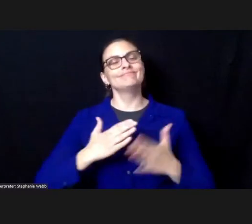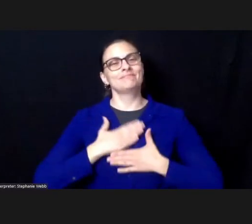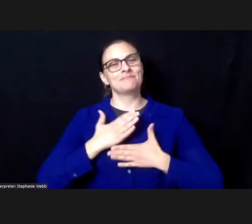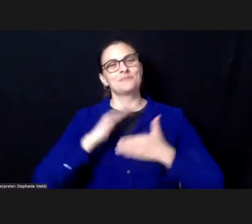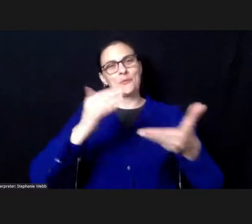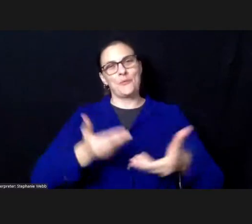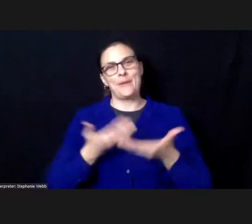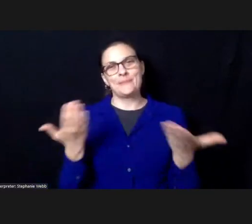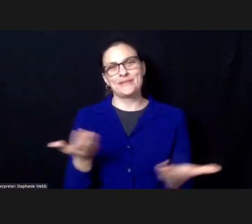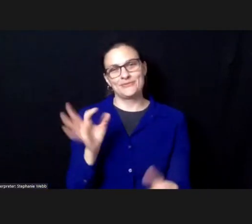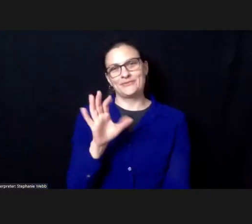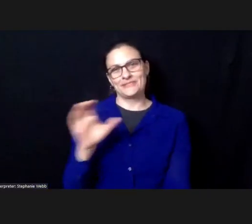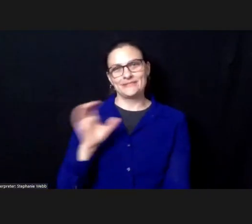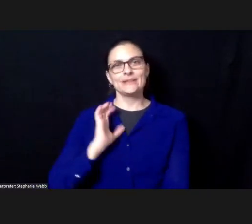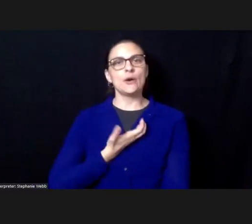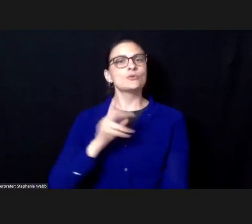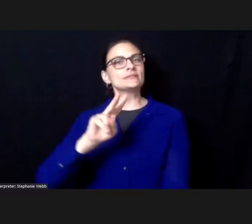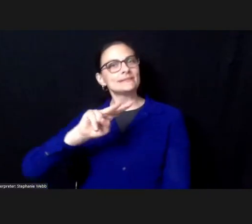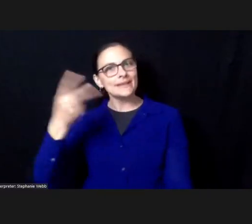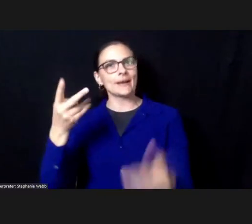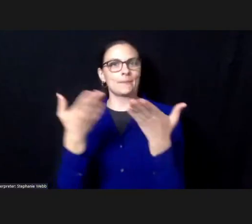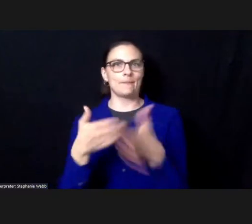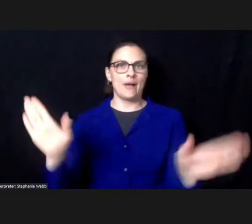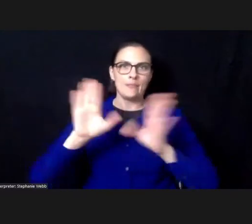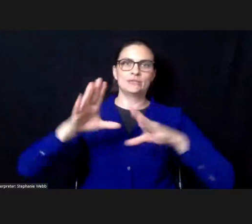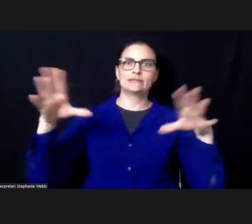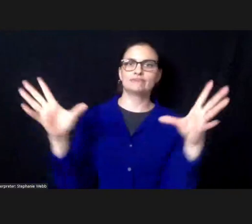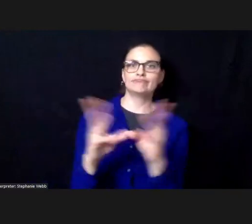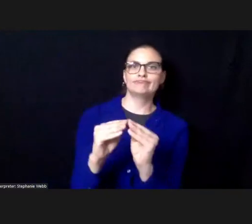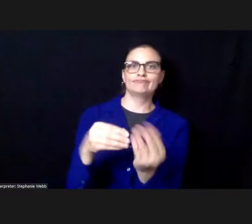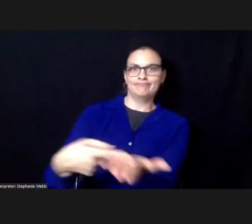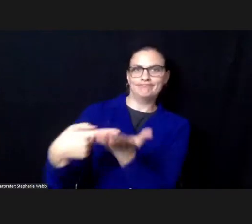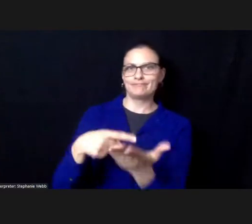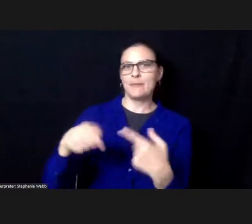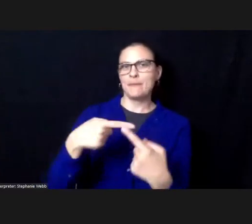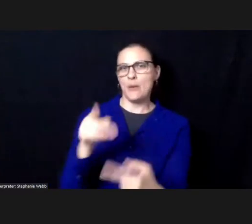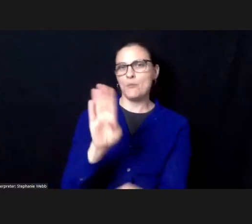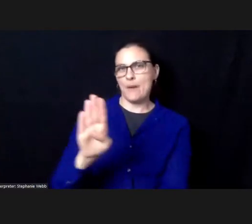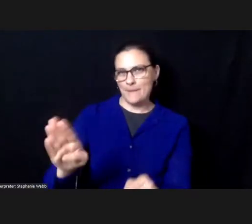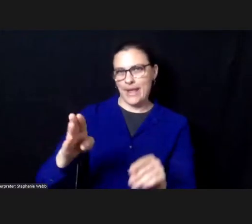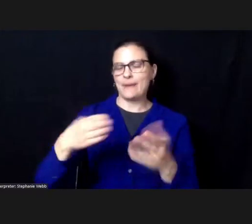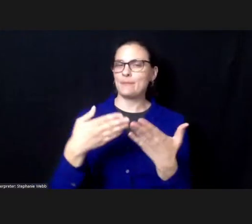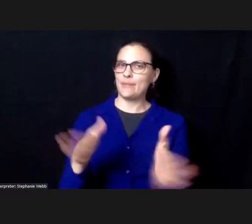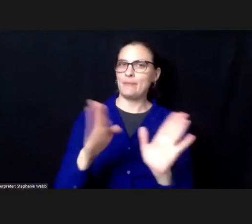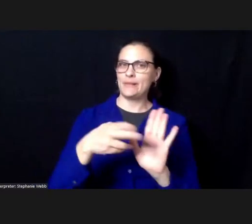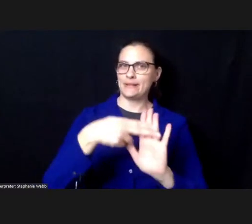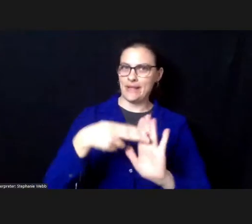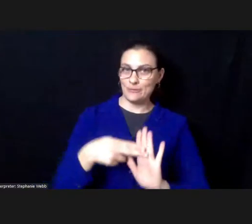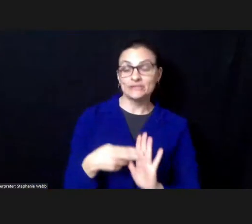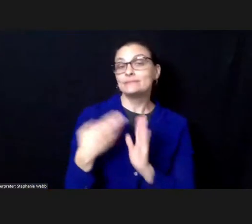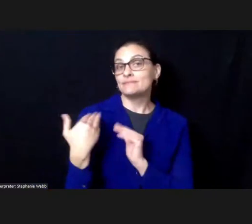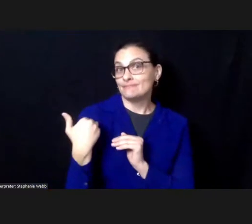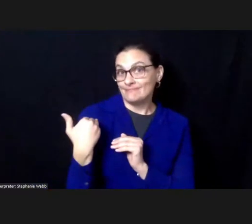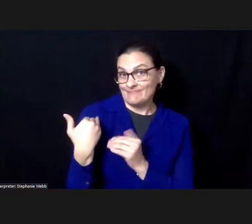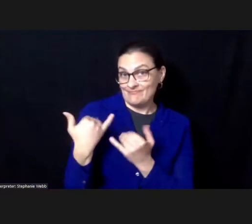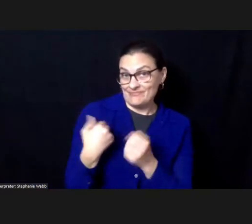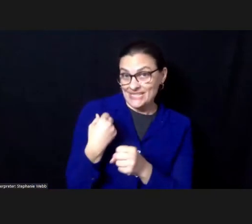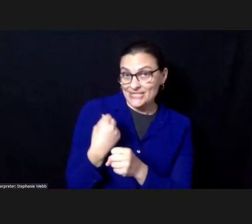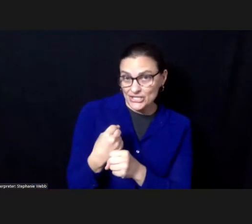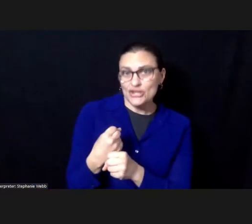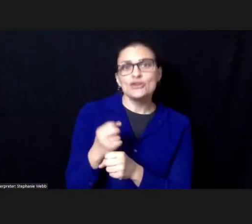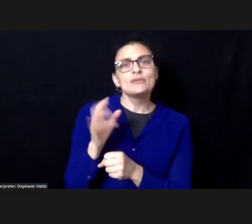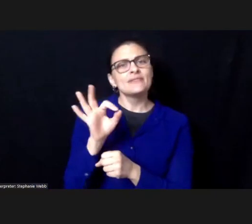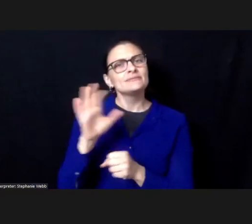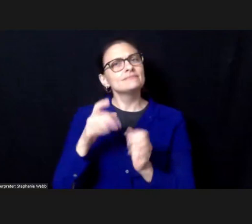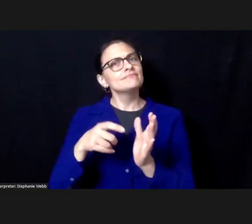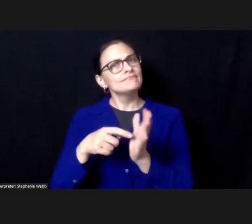labels. Earlier this year, the FCC proposed to require broadband providers to display easy to understand